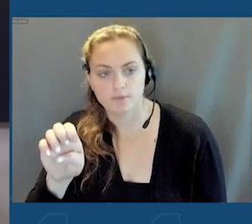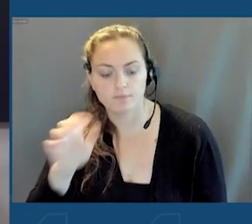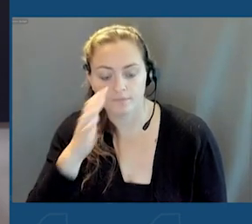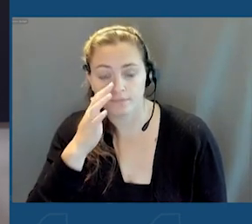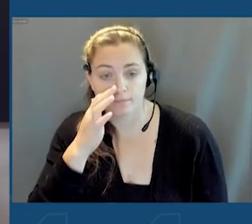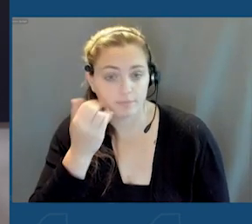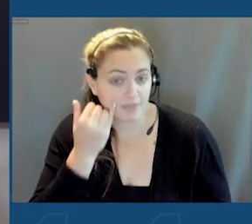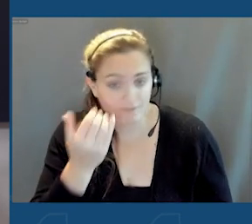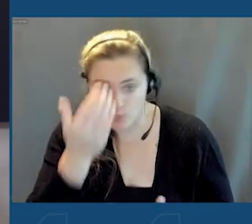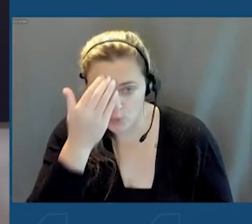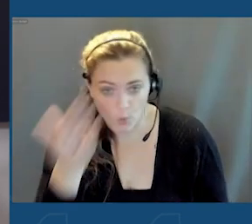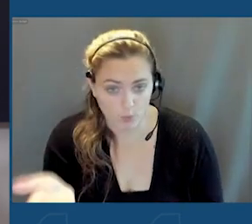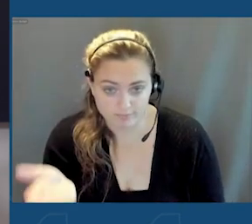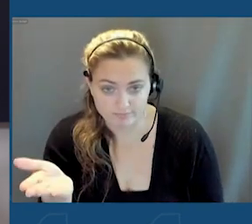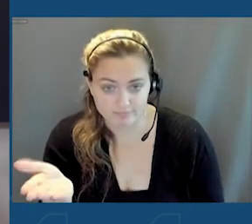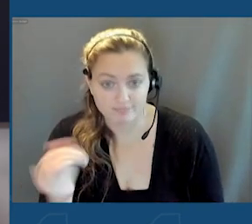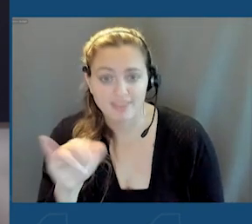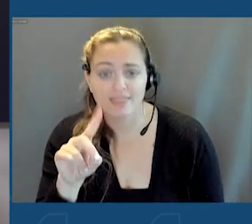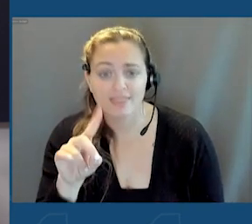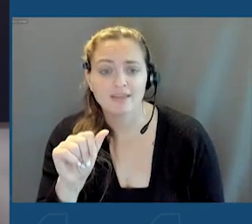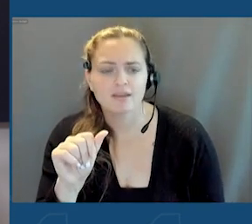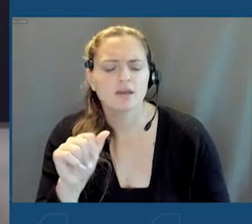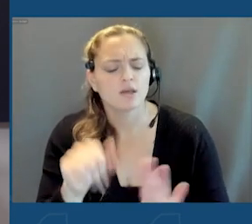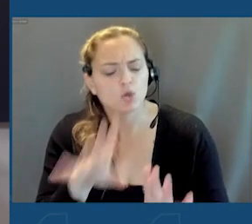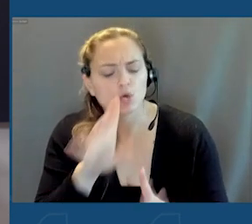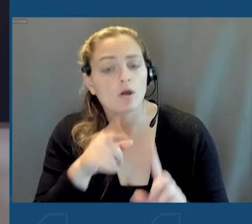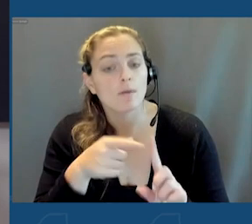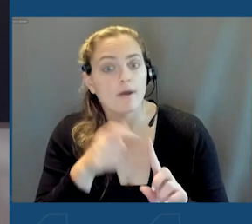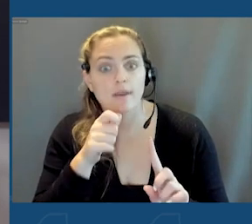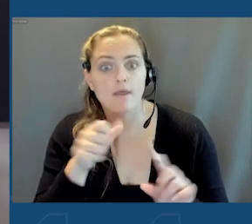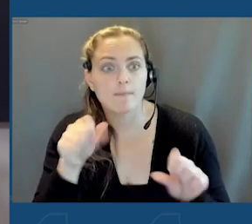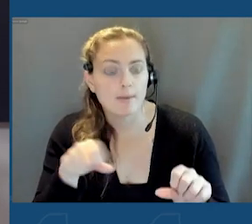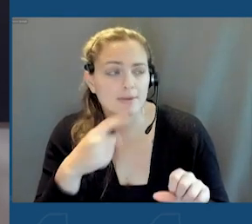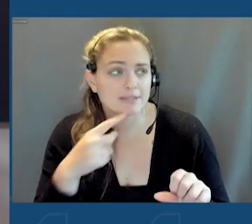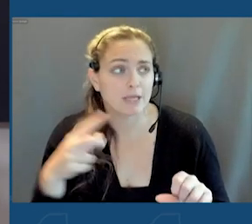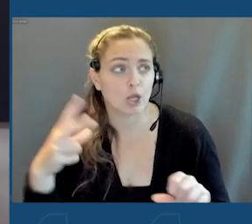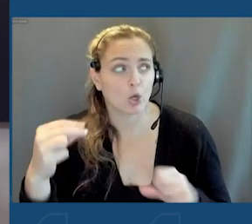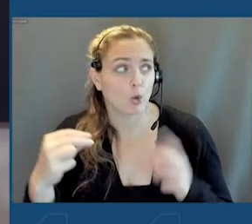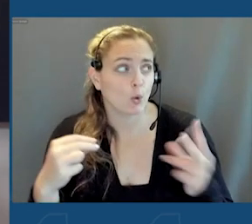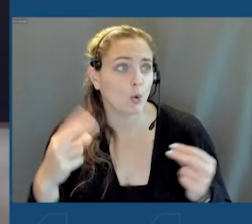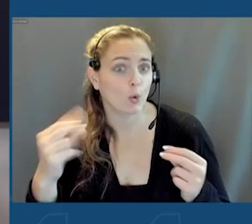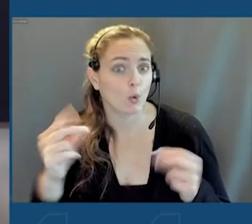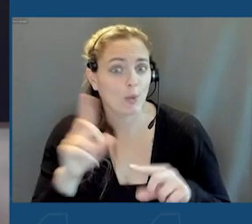anybody knows Linda, if you talk about not being able to say no to anyone,